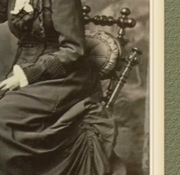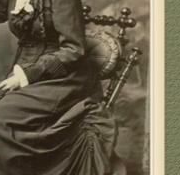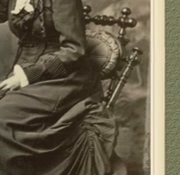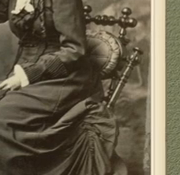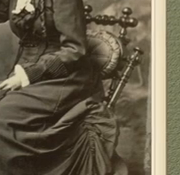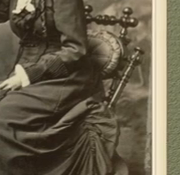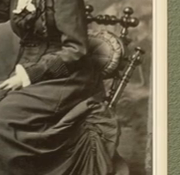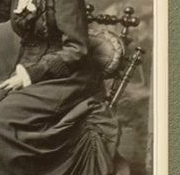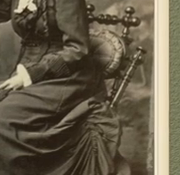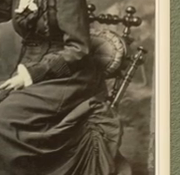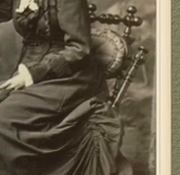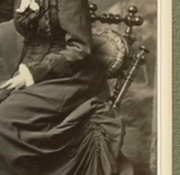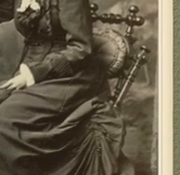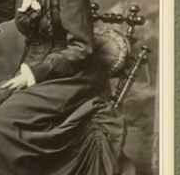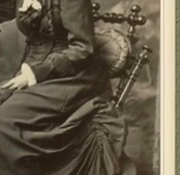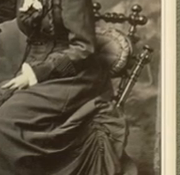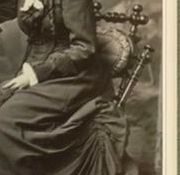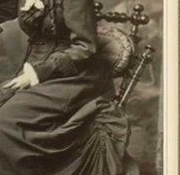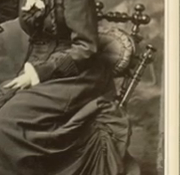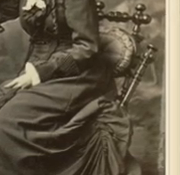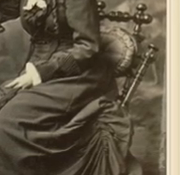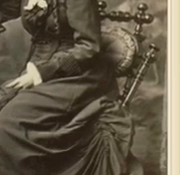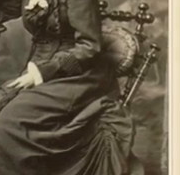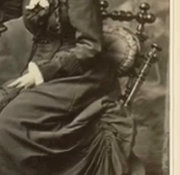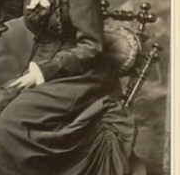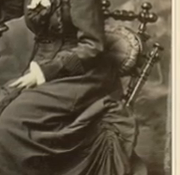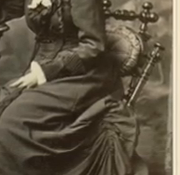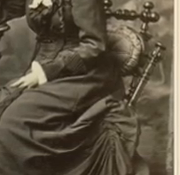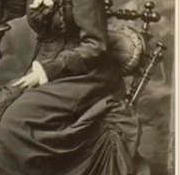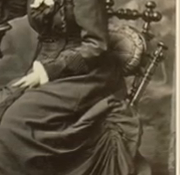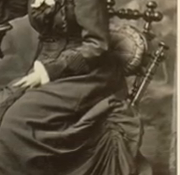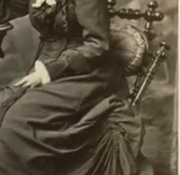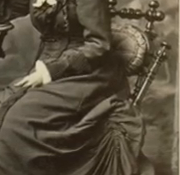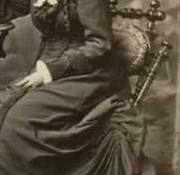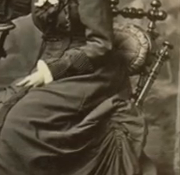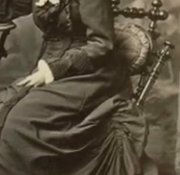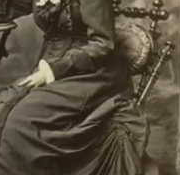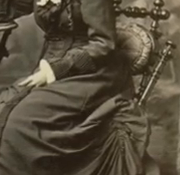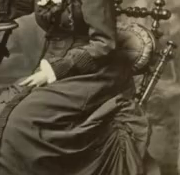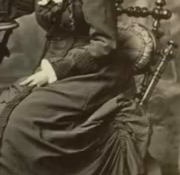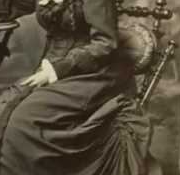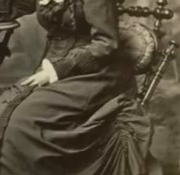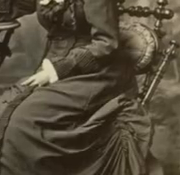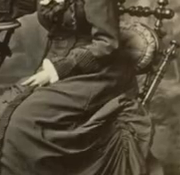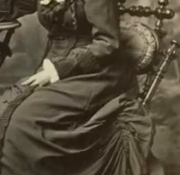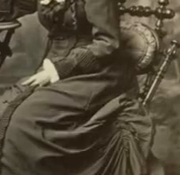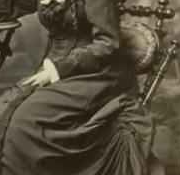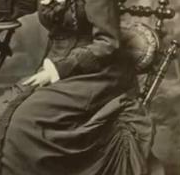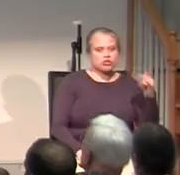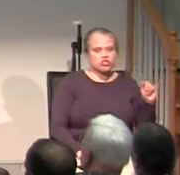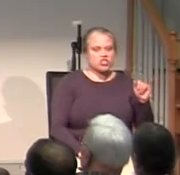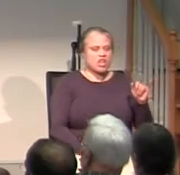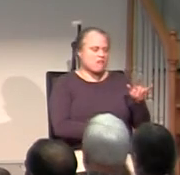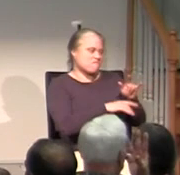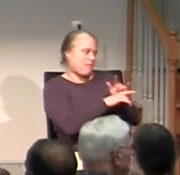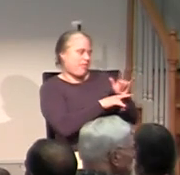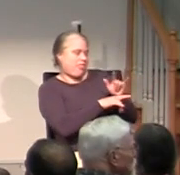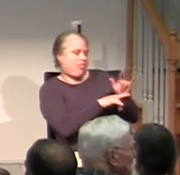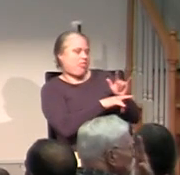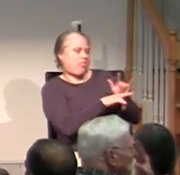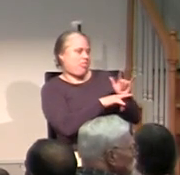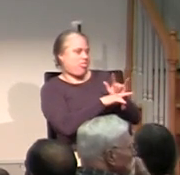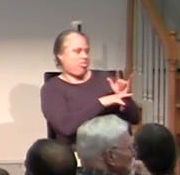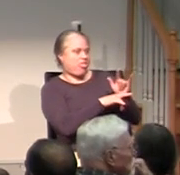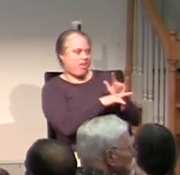There was considerable heckling of Wagner and Jones. So, not only a debating spirit, but also